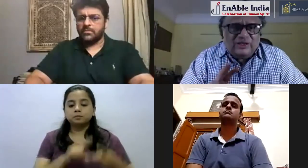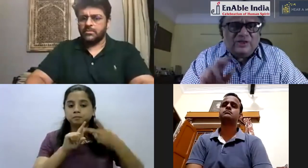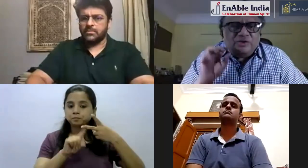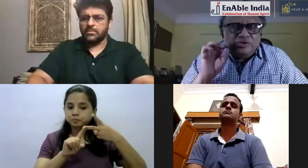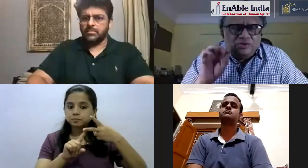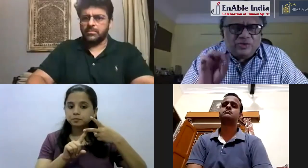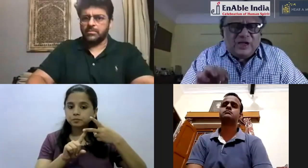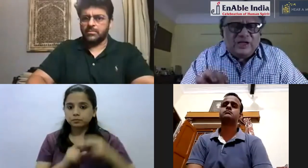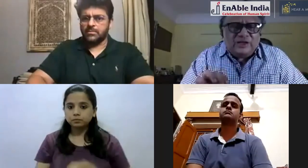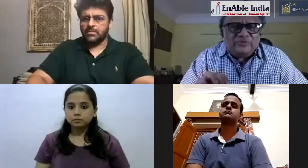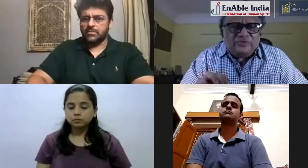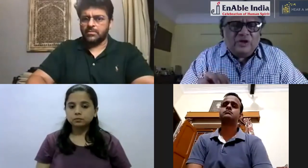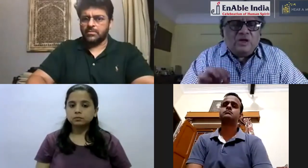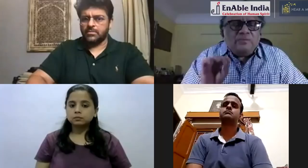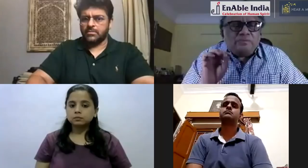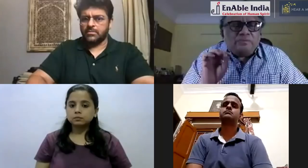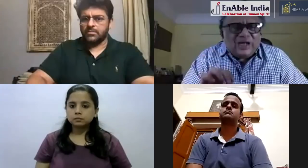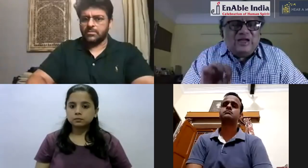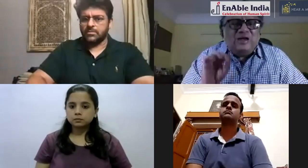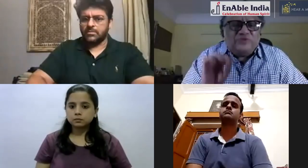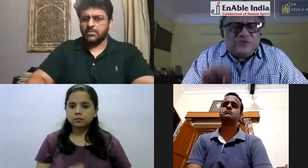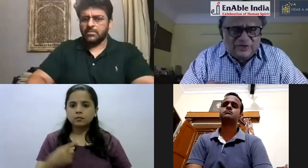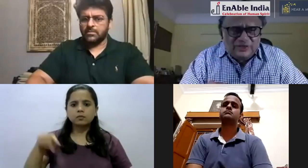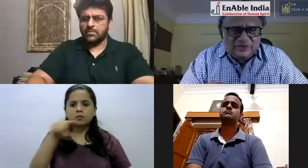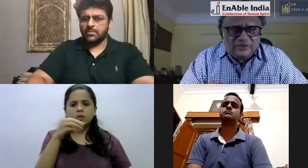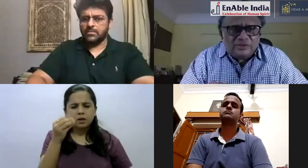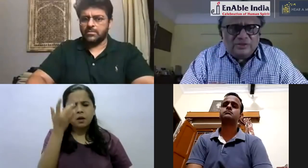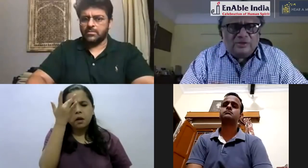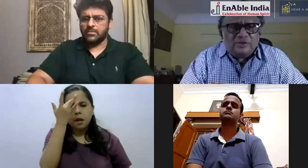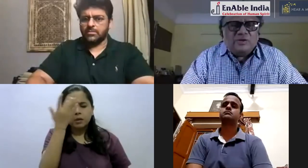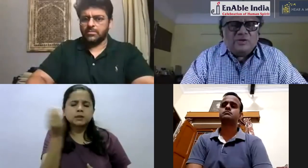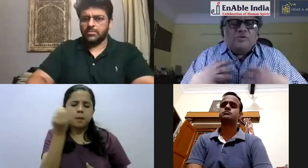Secondly, you can have mild fever,